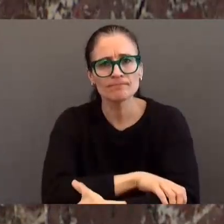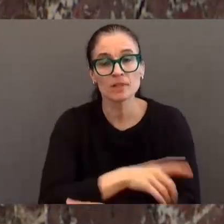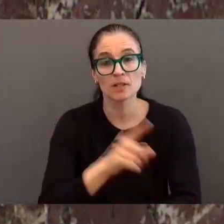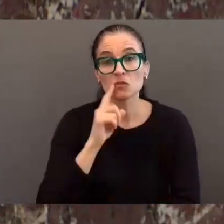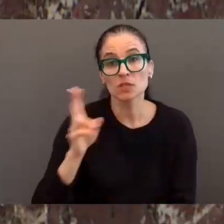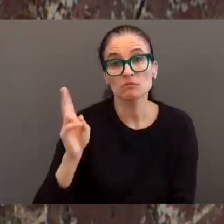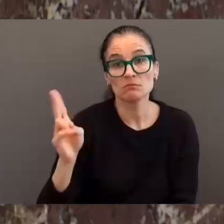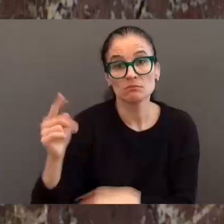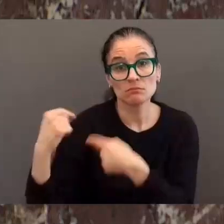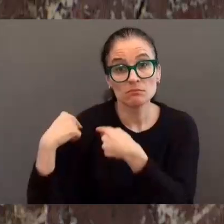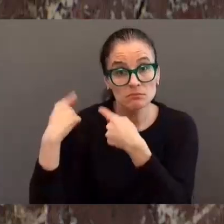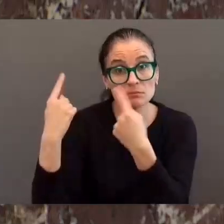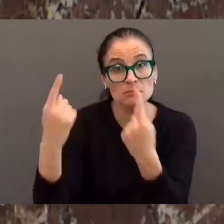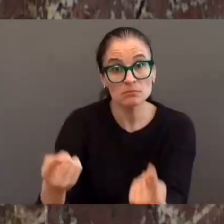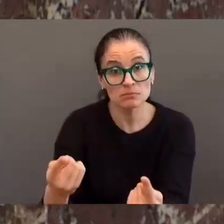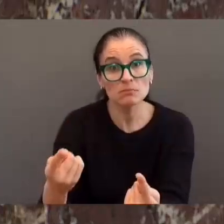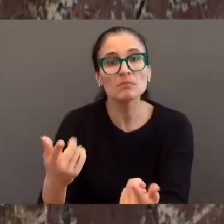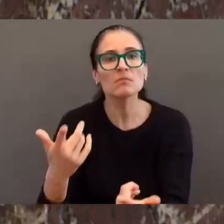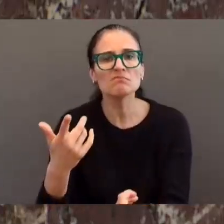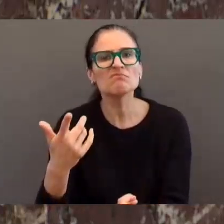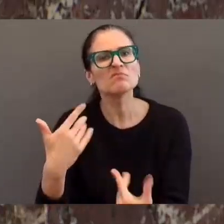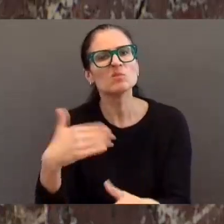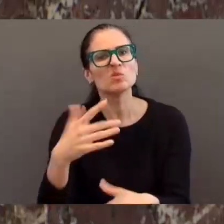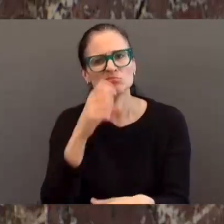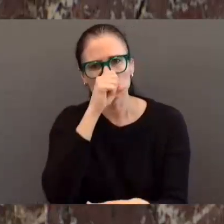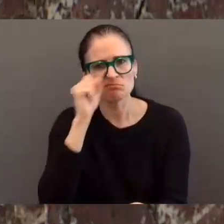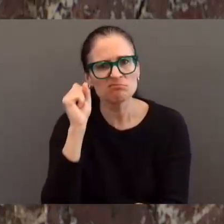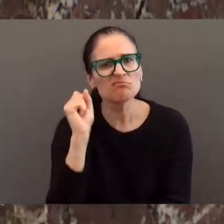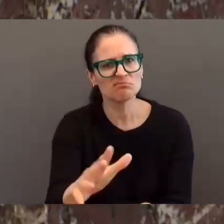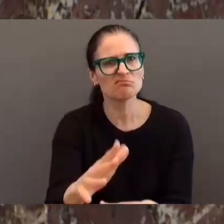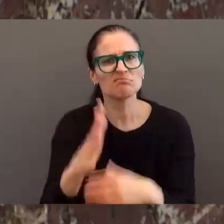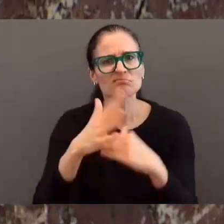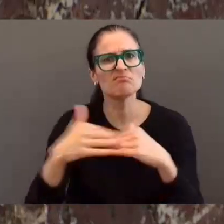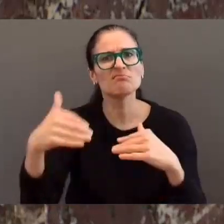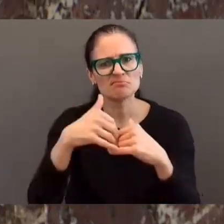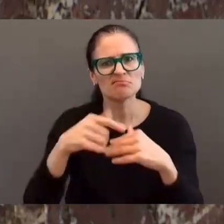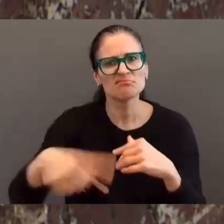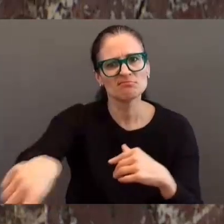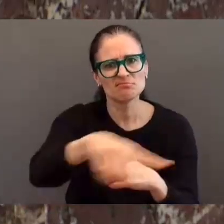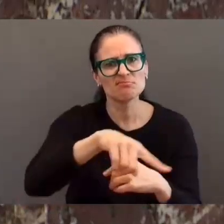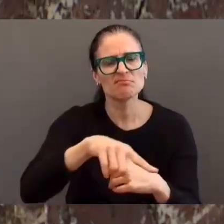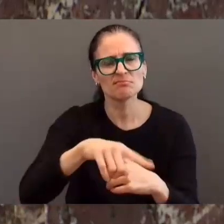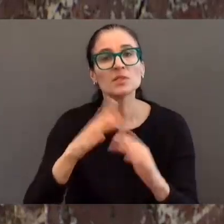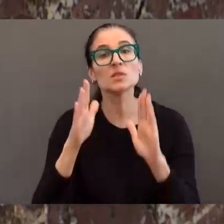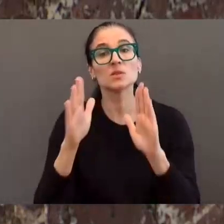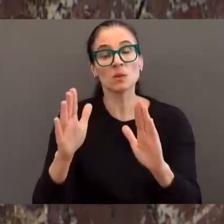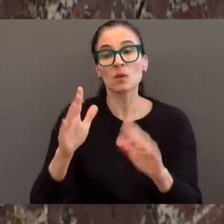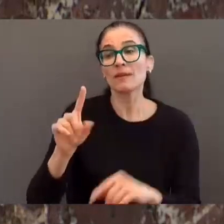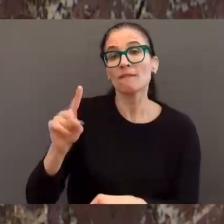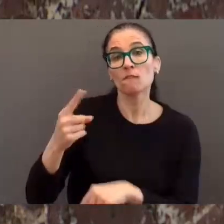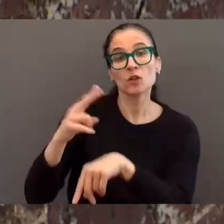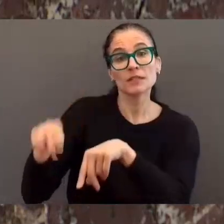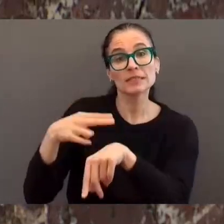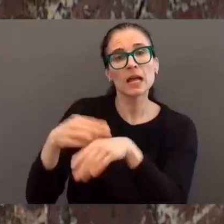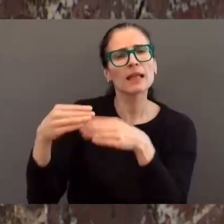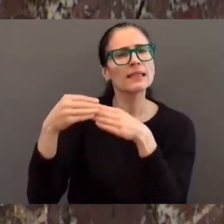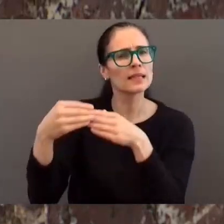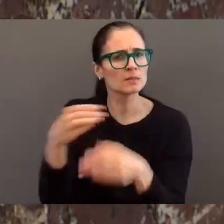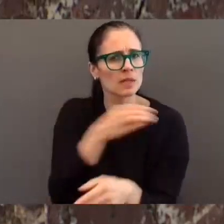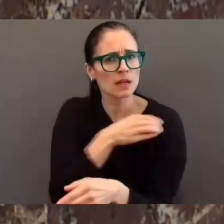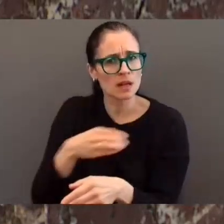Indigenous governments. However, the First Nations Leadership Council, as well as many other First Nations and